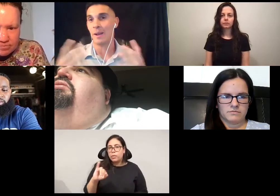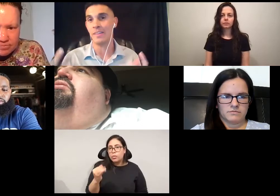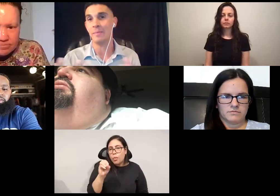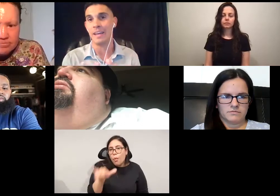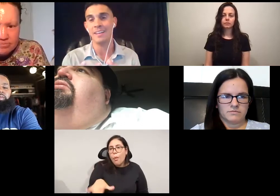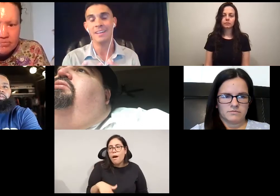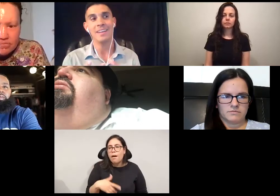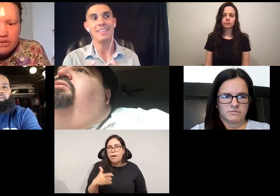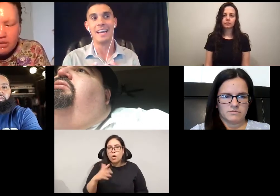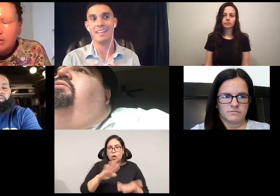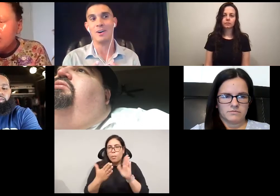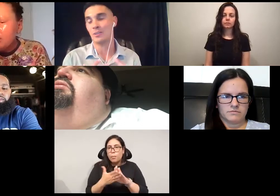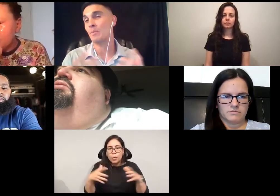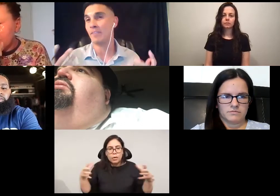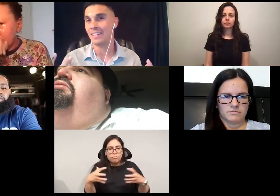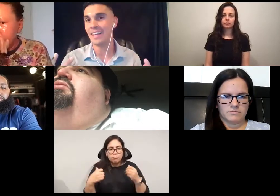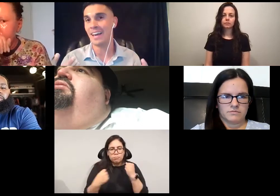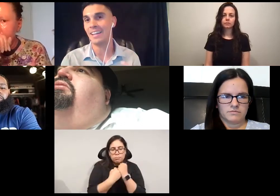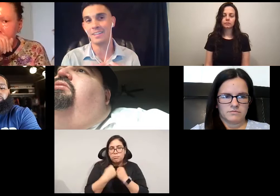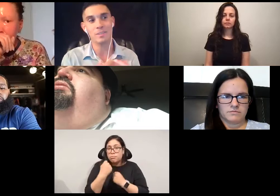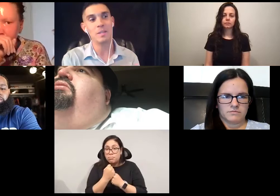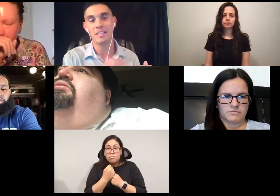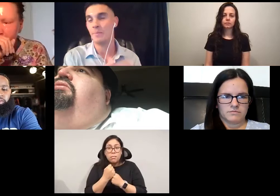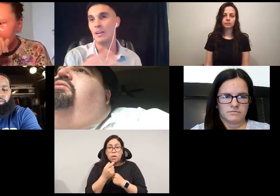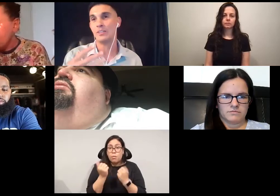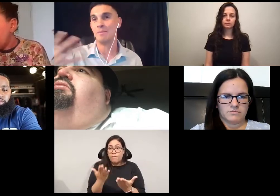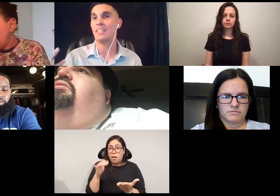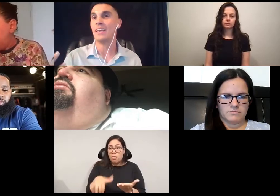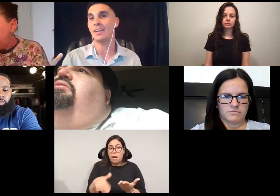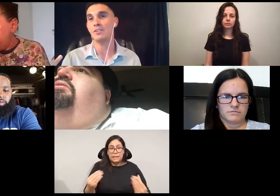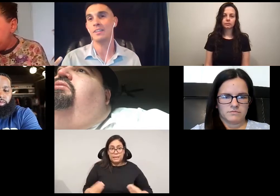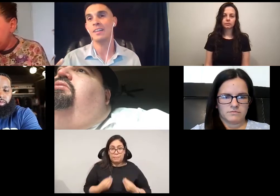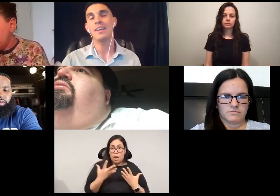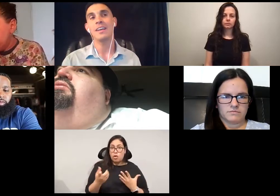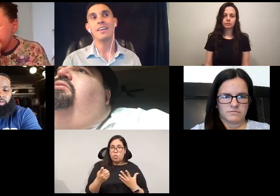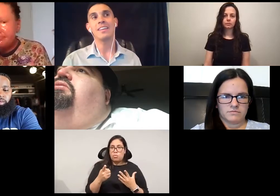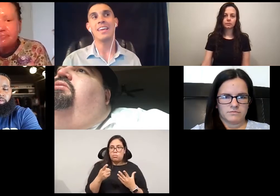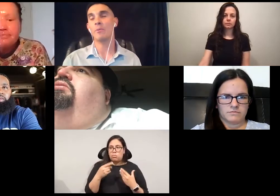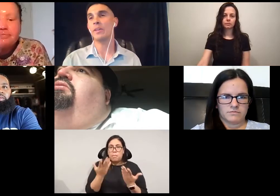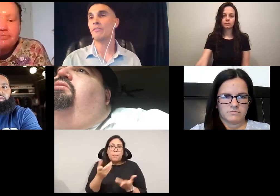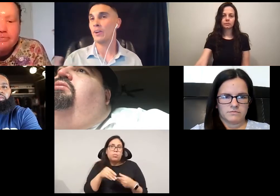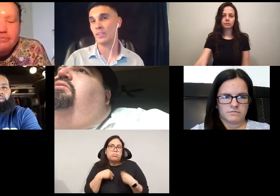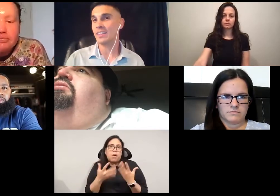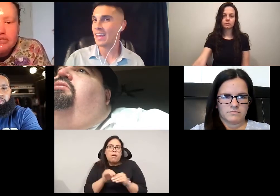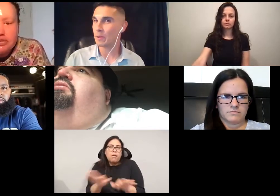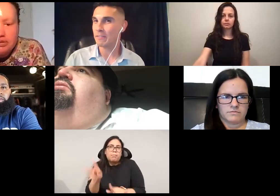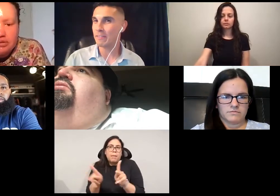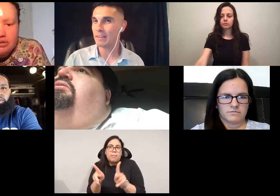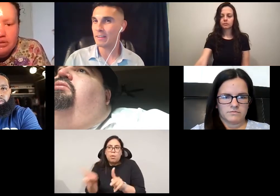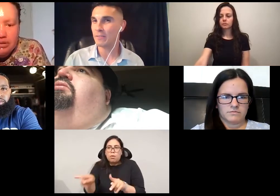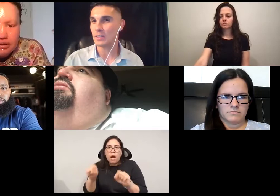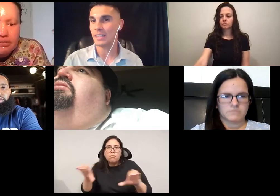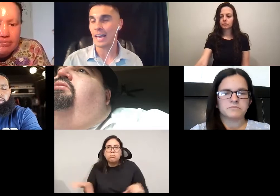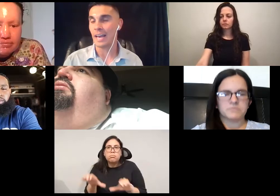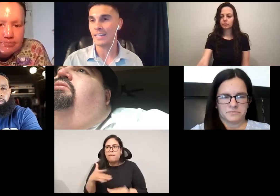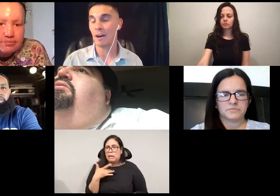community around them that also provides that, and it inspires them to take action, can't really